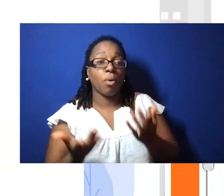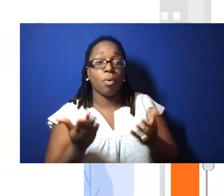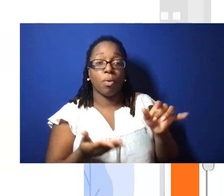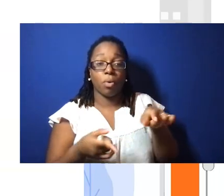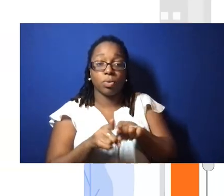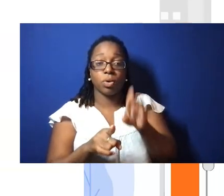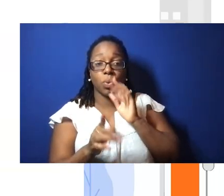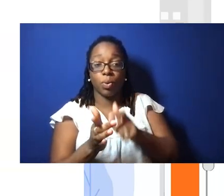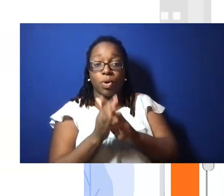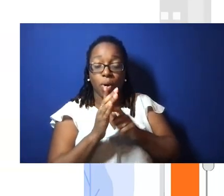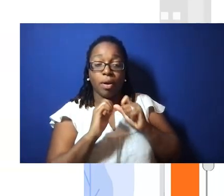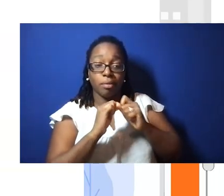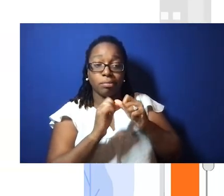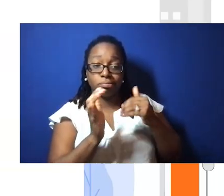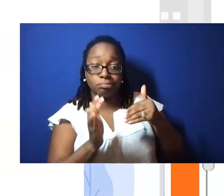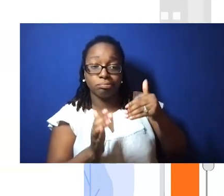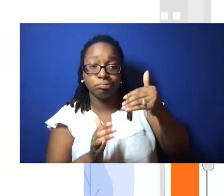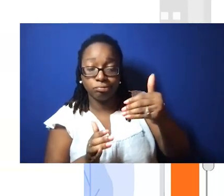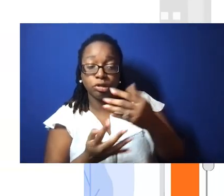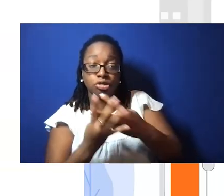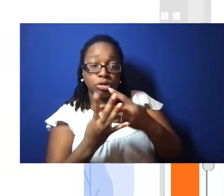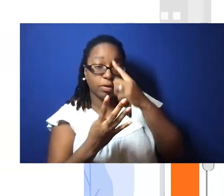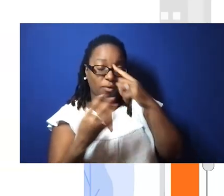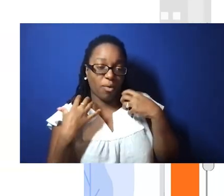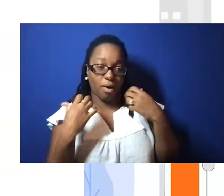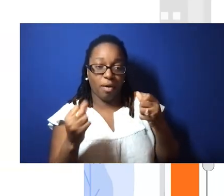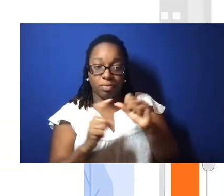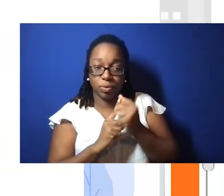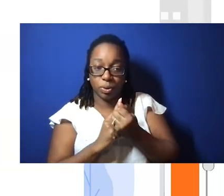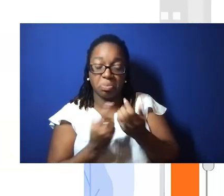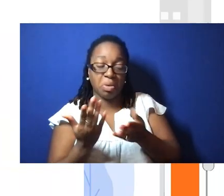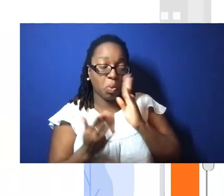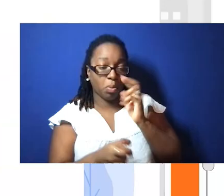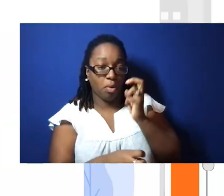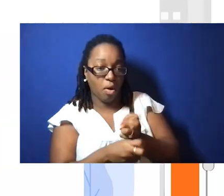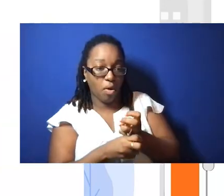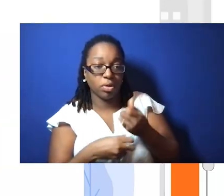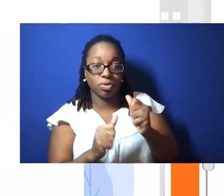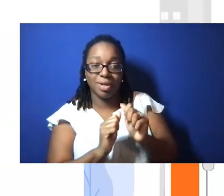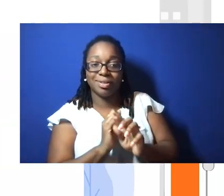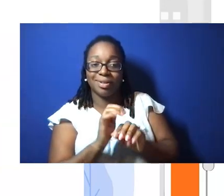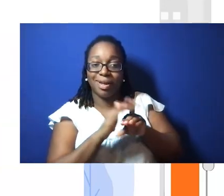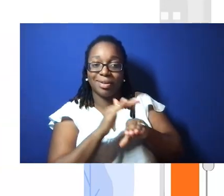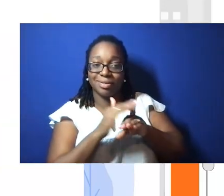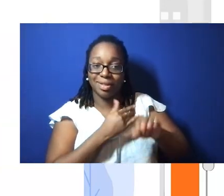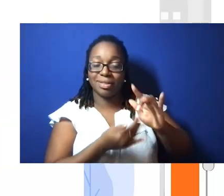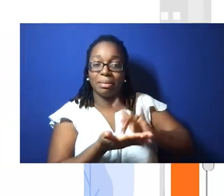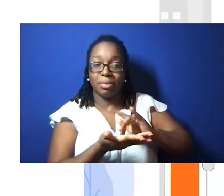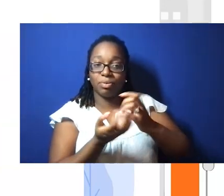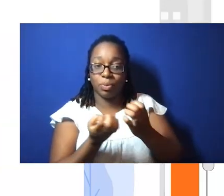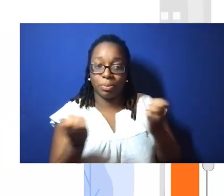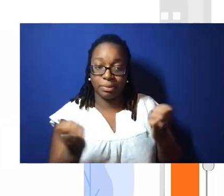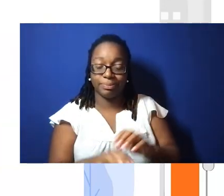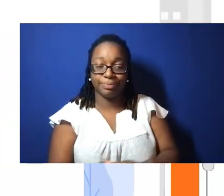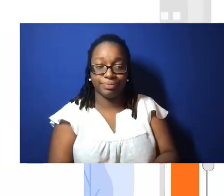also require regular medical screening for a health condition, may experience difficulty when trying to access